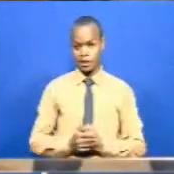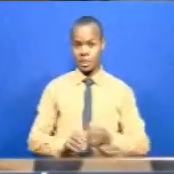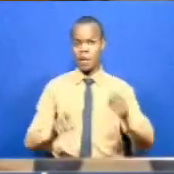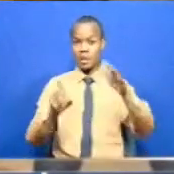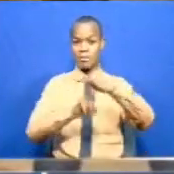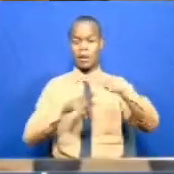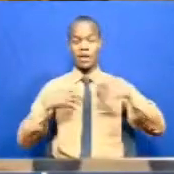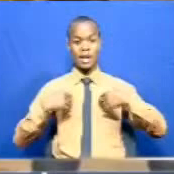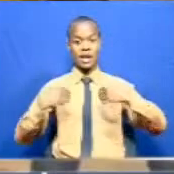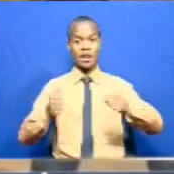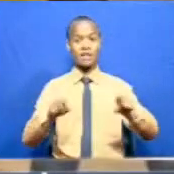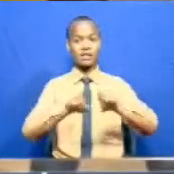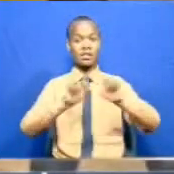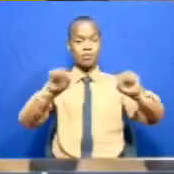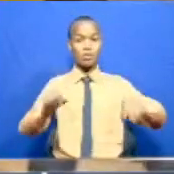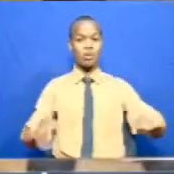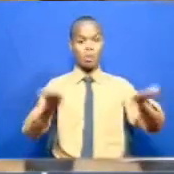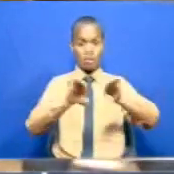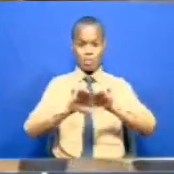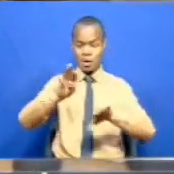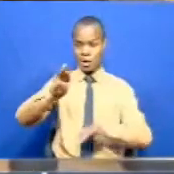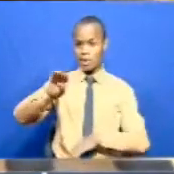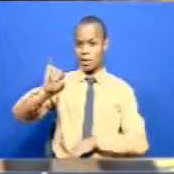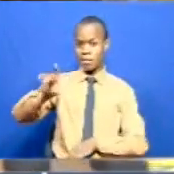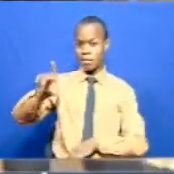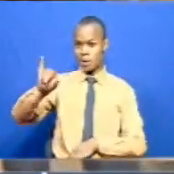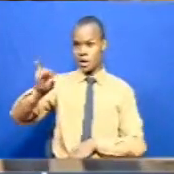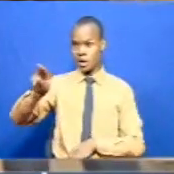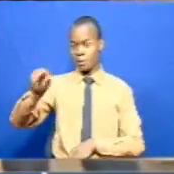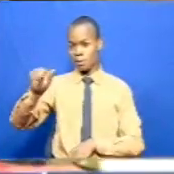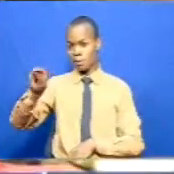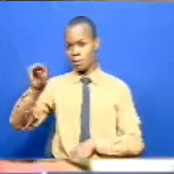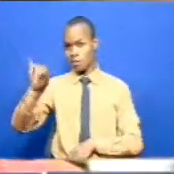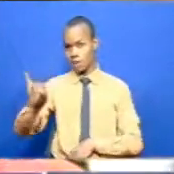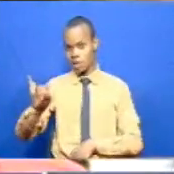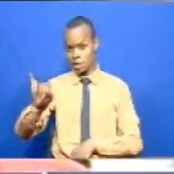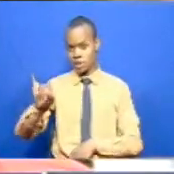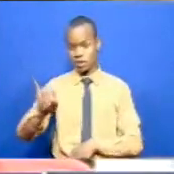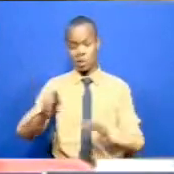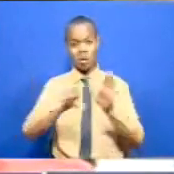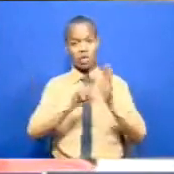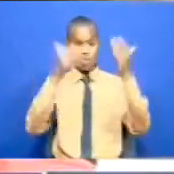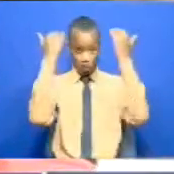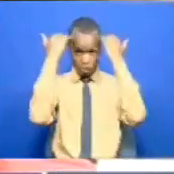fumigate the Milimani Law Courts. To ease traffic along the corridors of justice, the